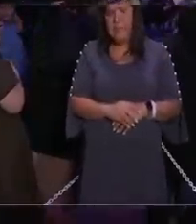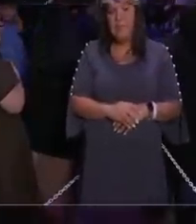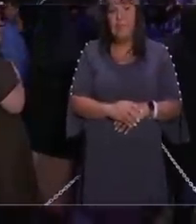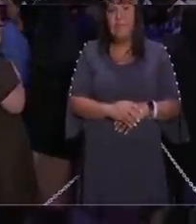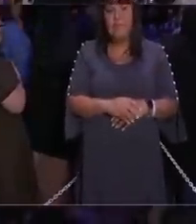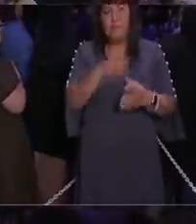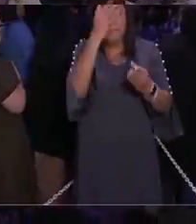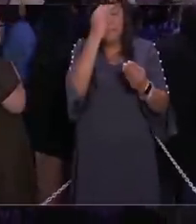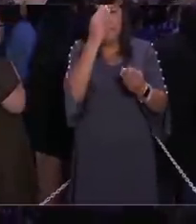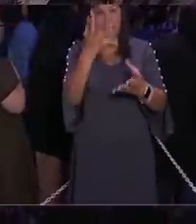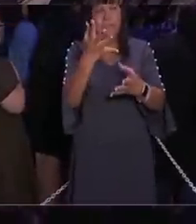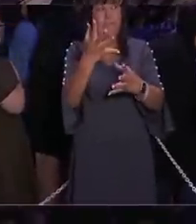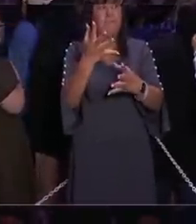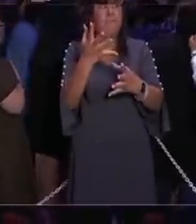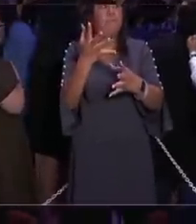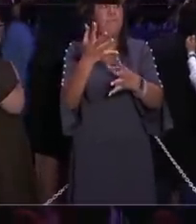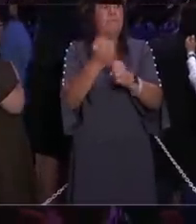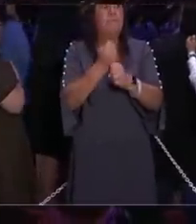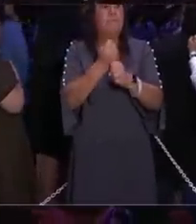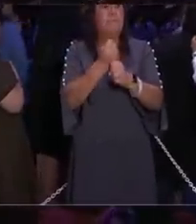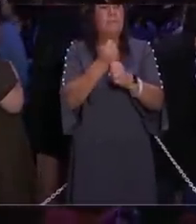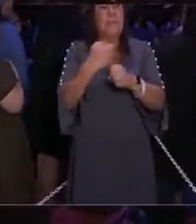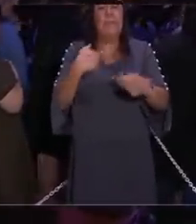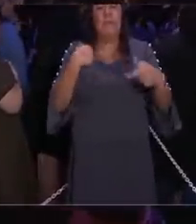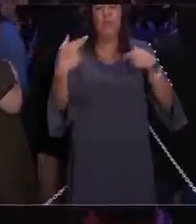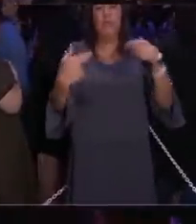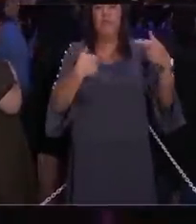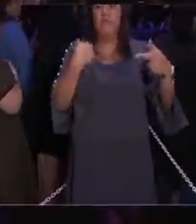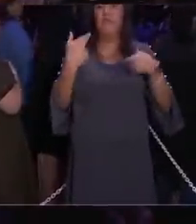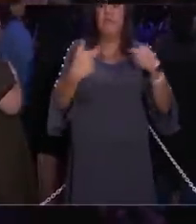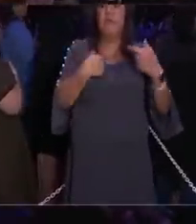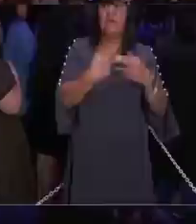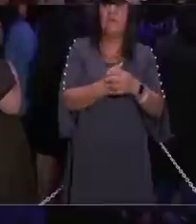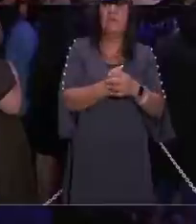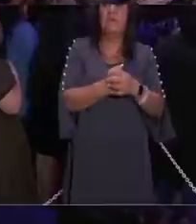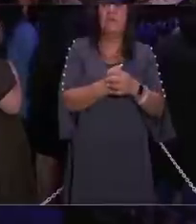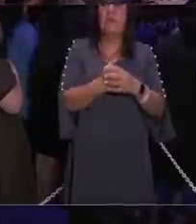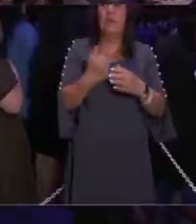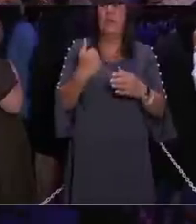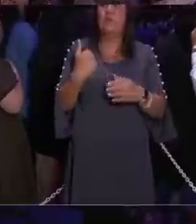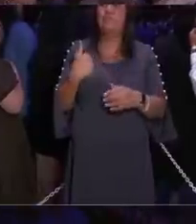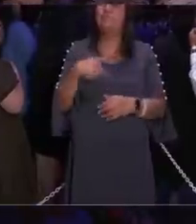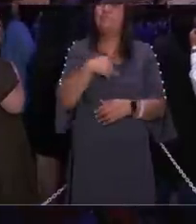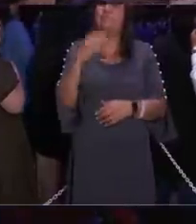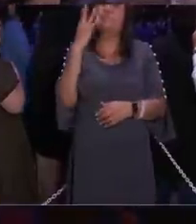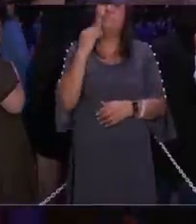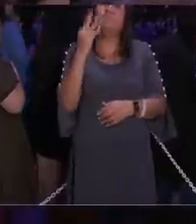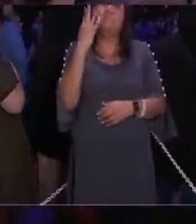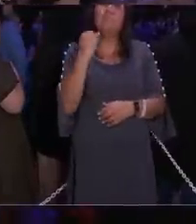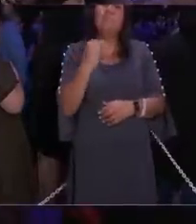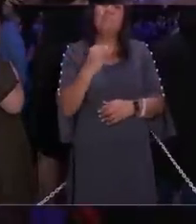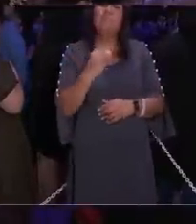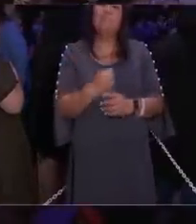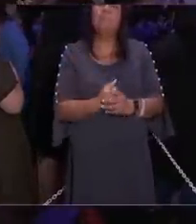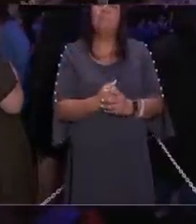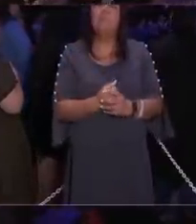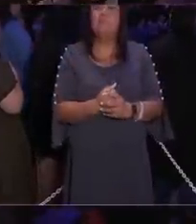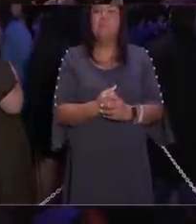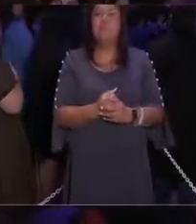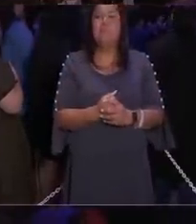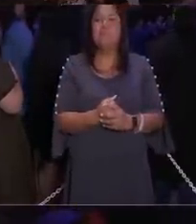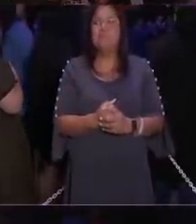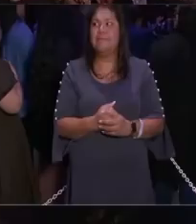I want you to take this revival that we have experienced